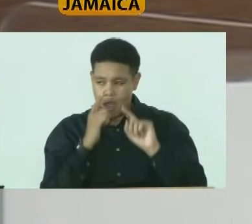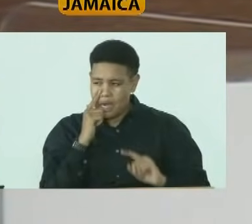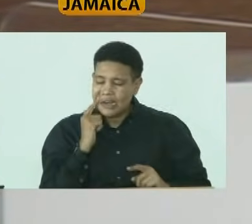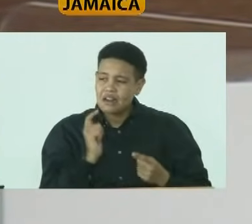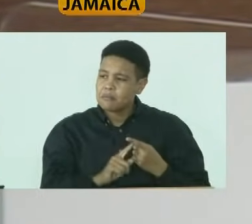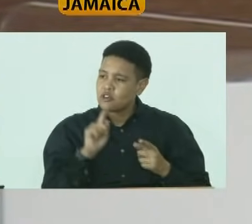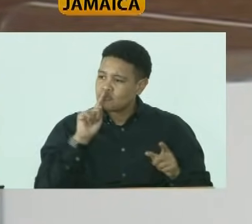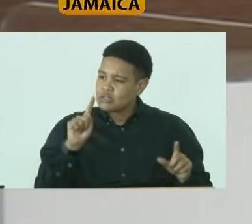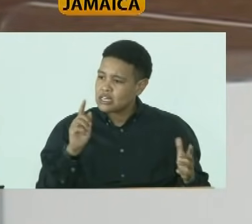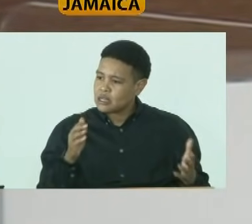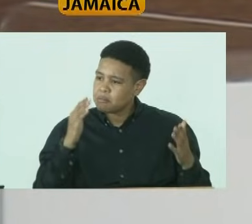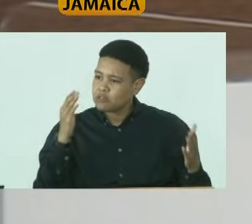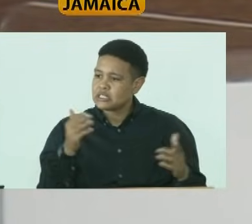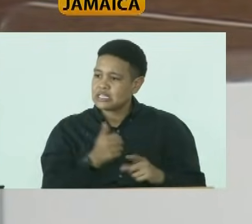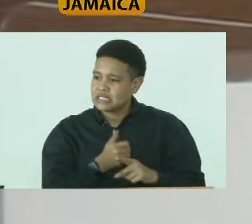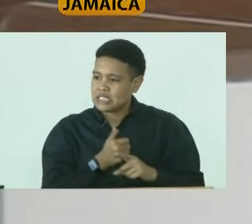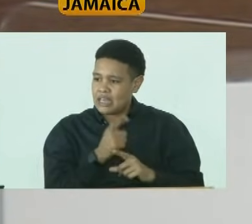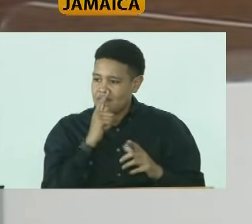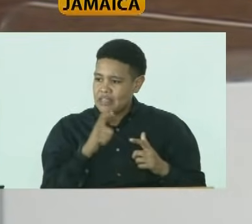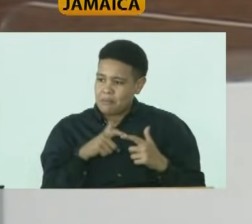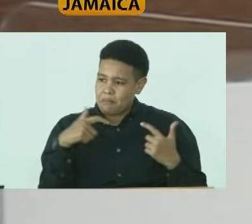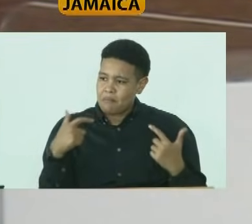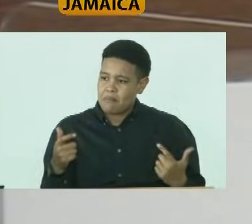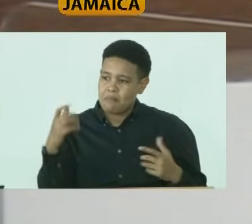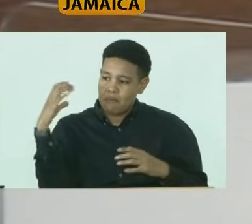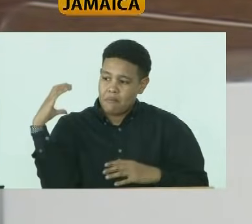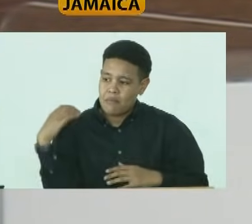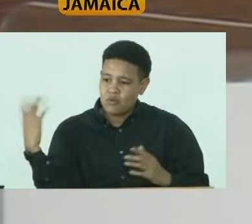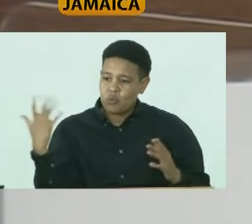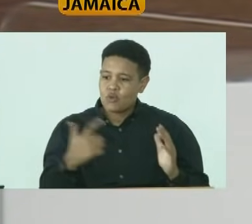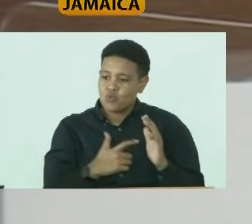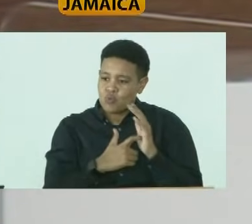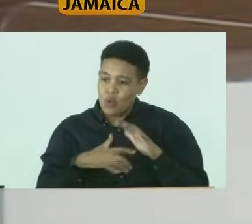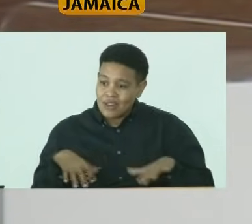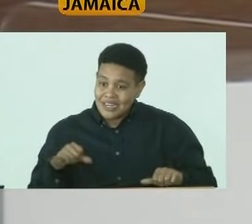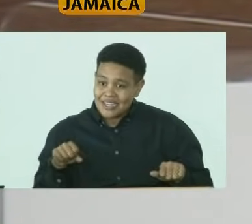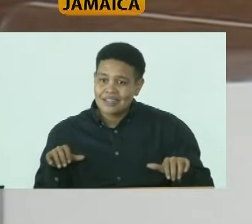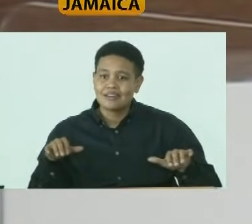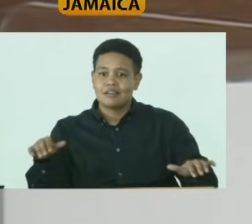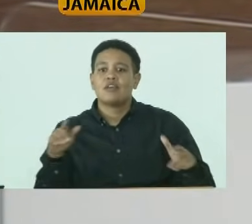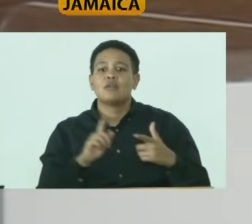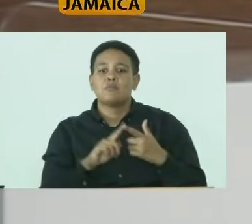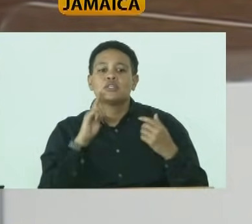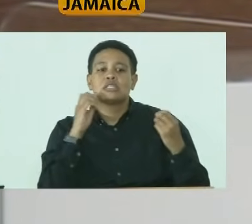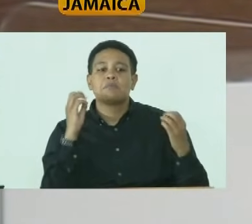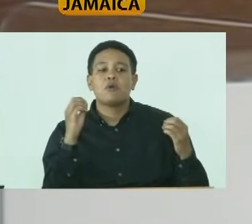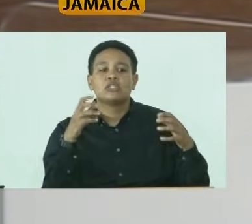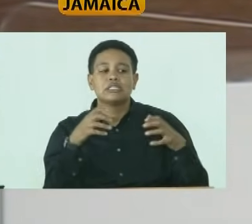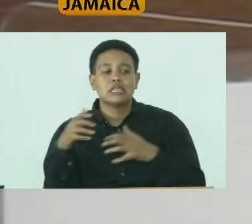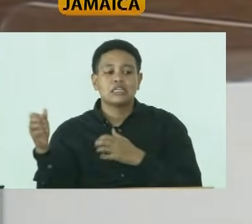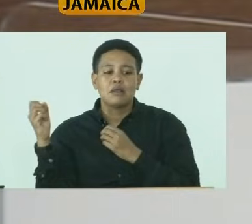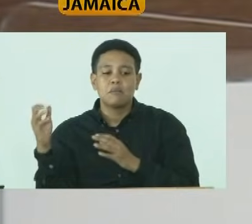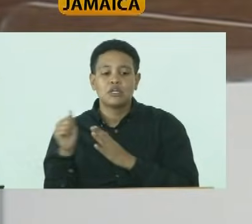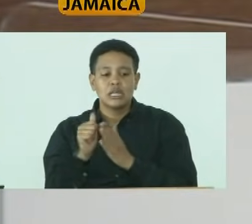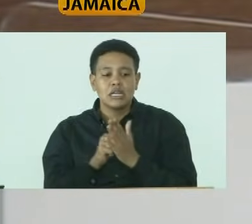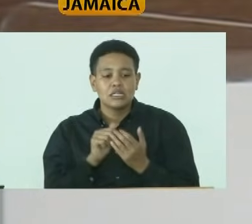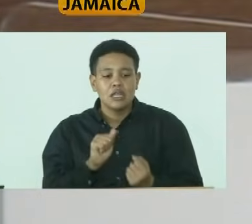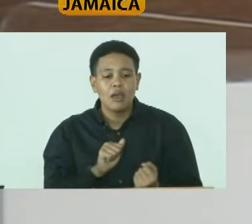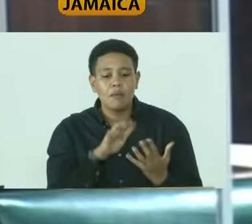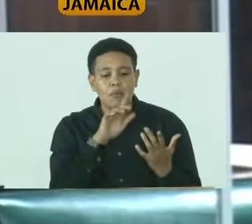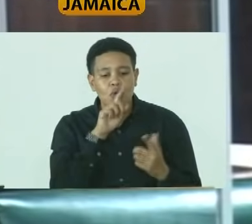and present, given the magnitude of what is required to be done and the multi-sector, multi-agency approach that is